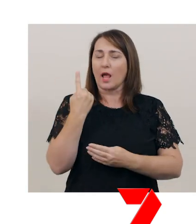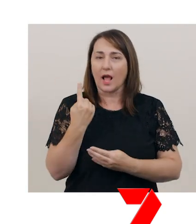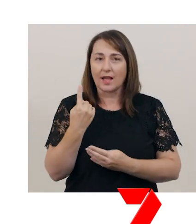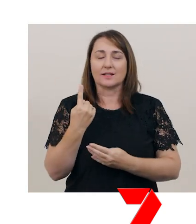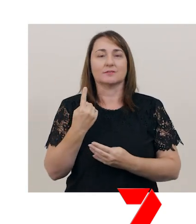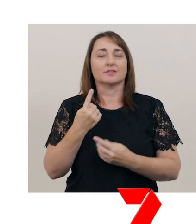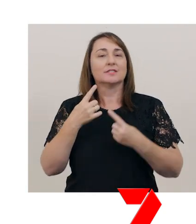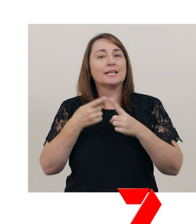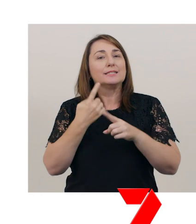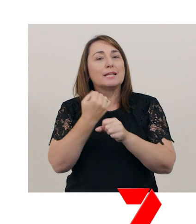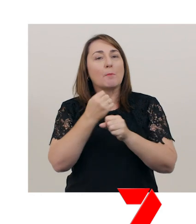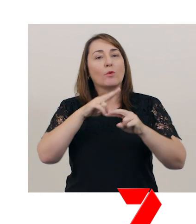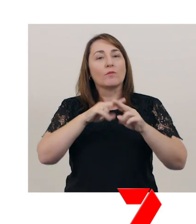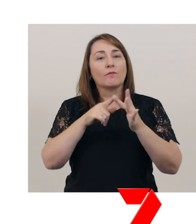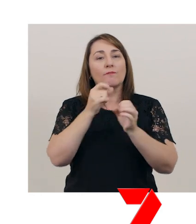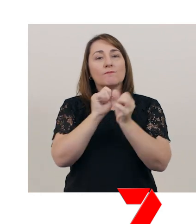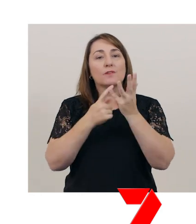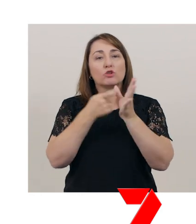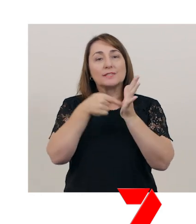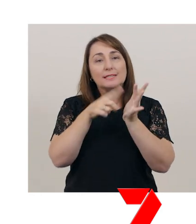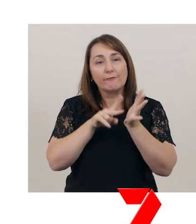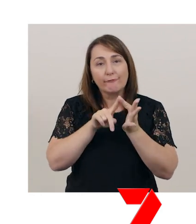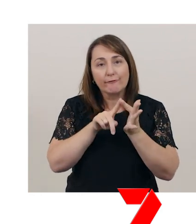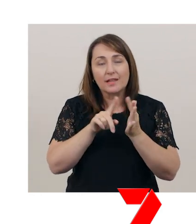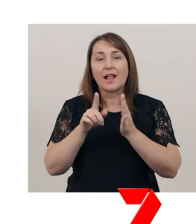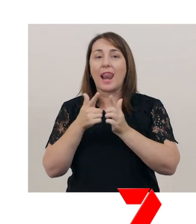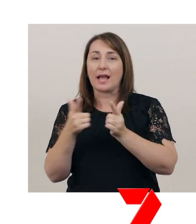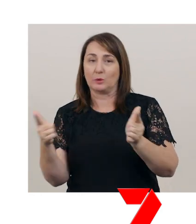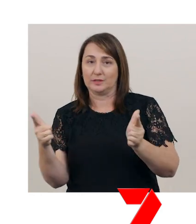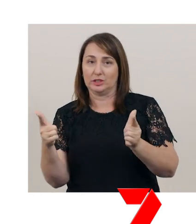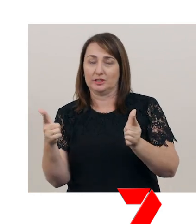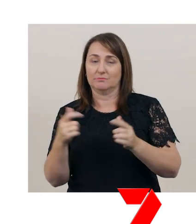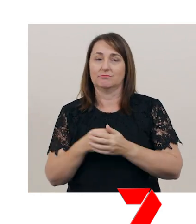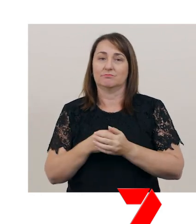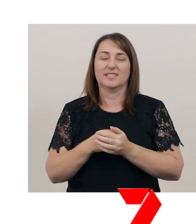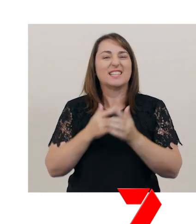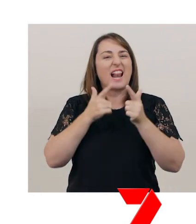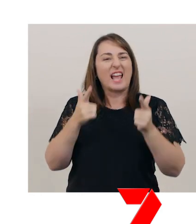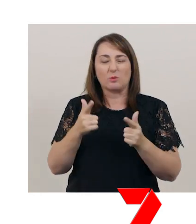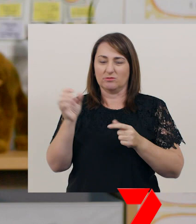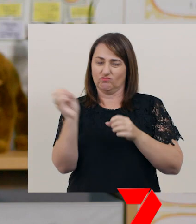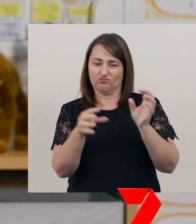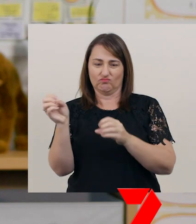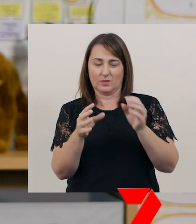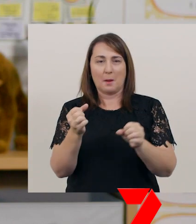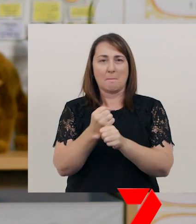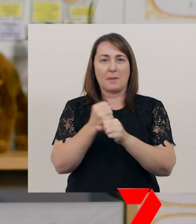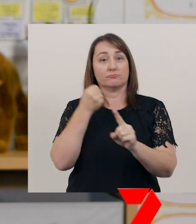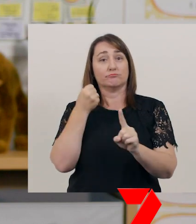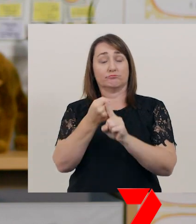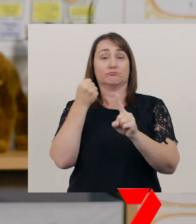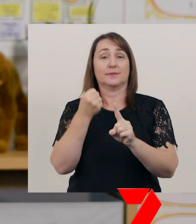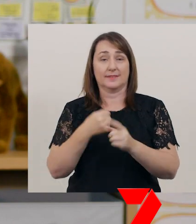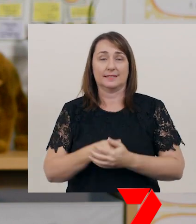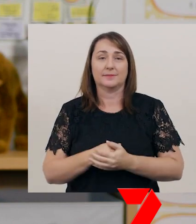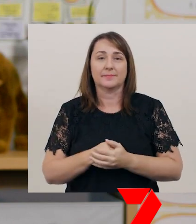language that is used in different ways to its literal or actual meaning to achieve a particular effect. Today, we are going to look